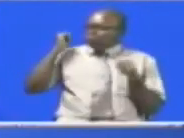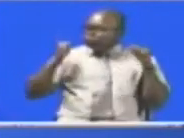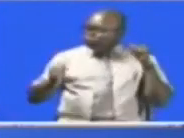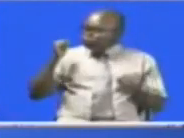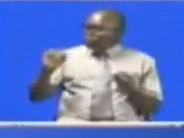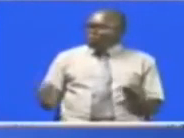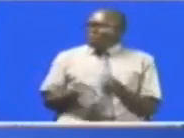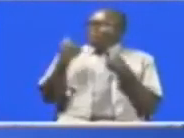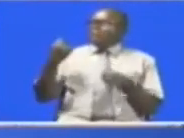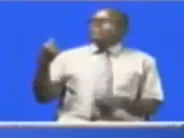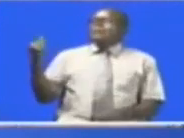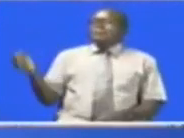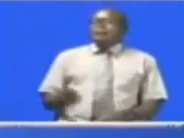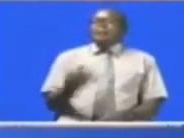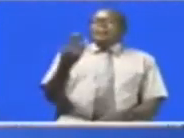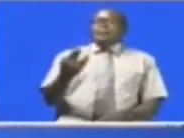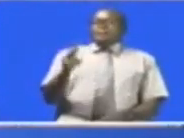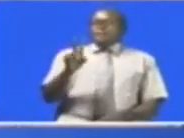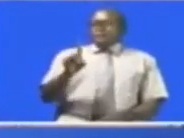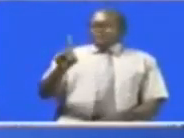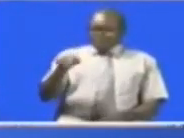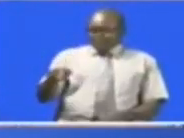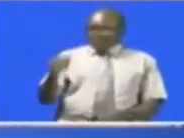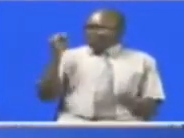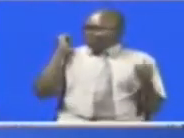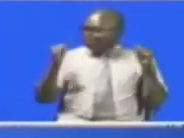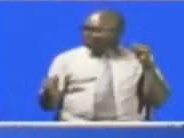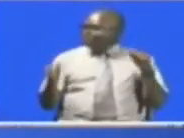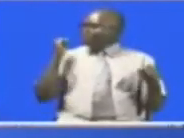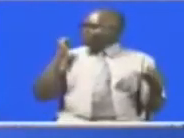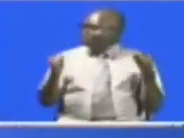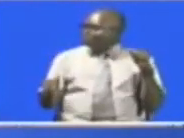up in April 21st. Okay. The marathon is...